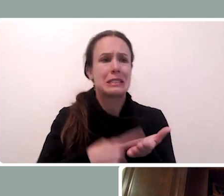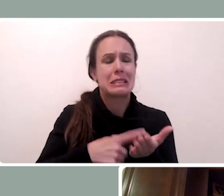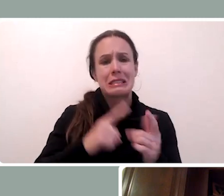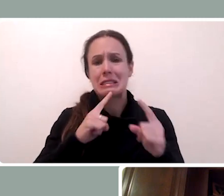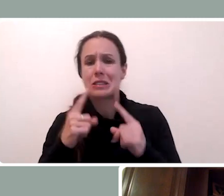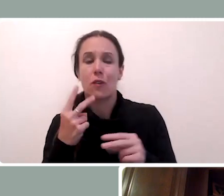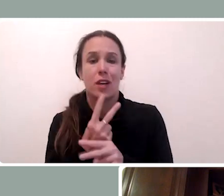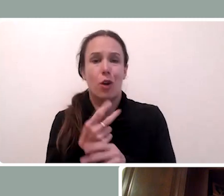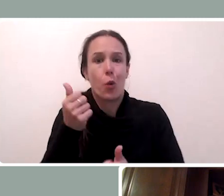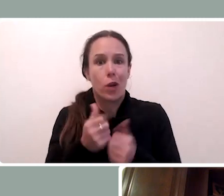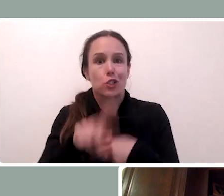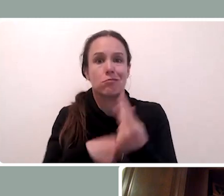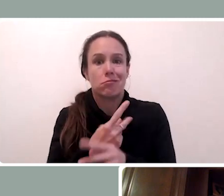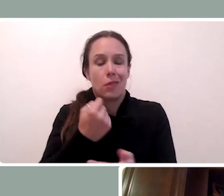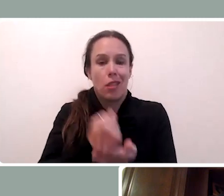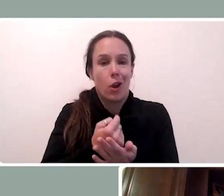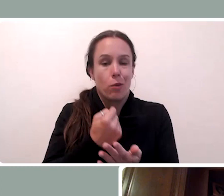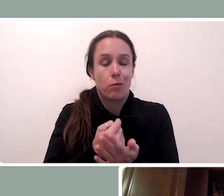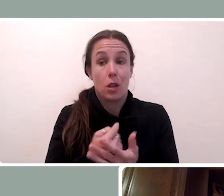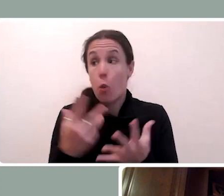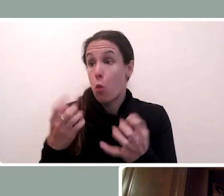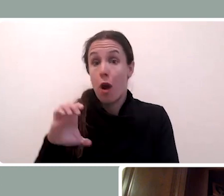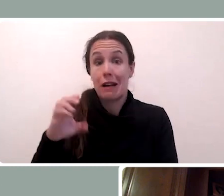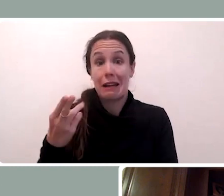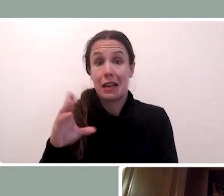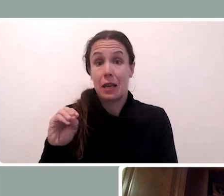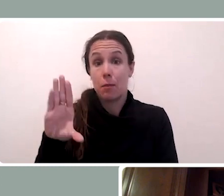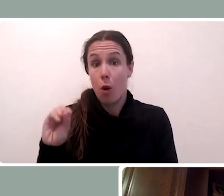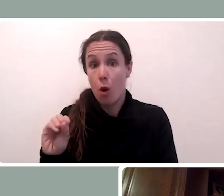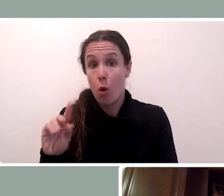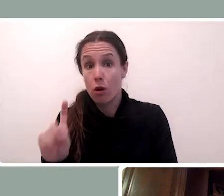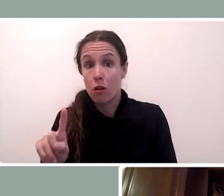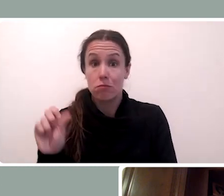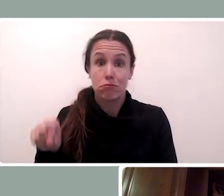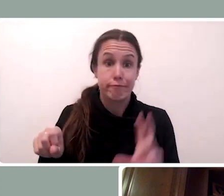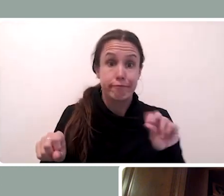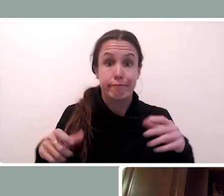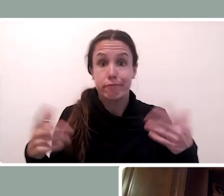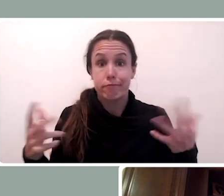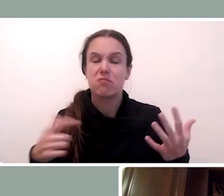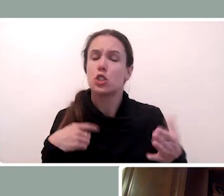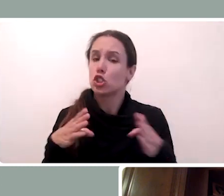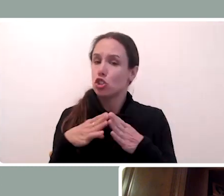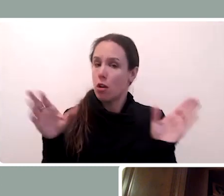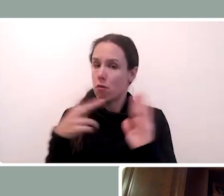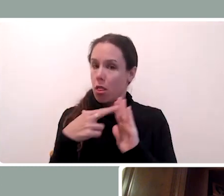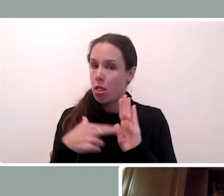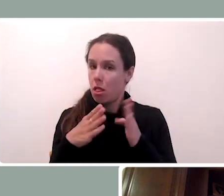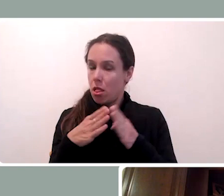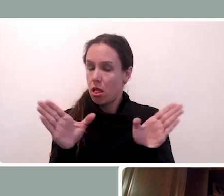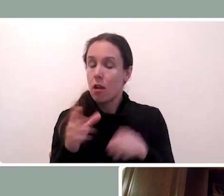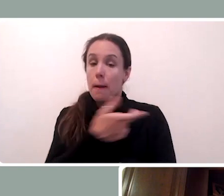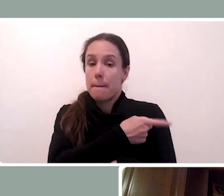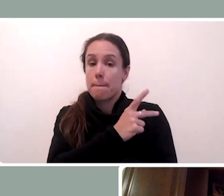therapy of what, do you want chemotherapy? Do you not want chemotherapy? As a general rule, patients who have